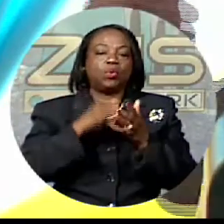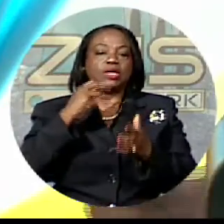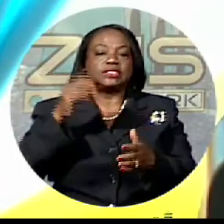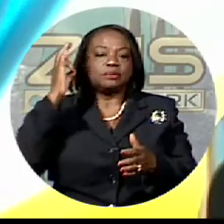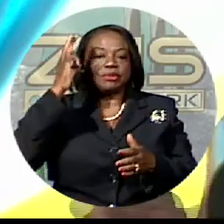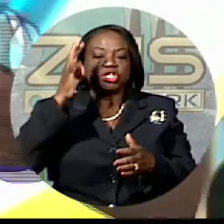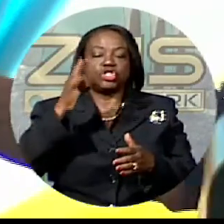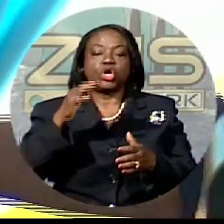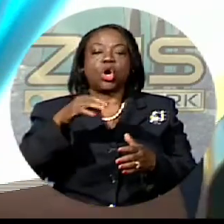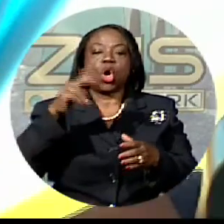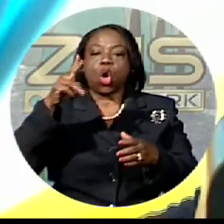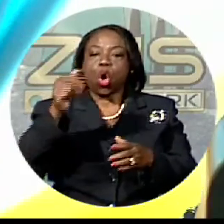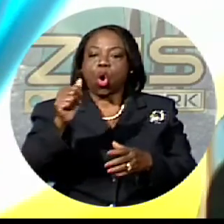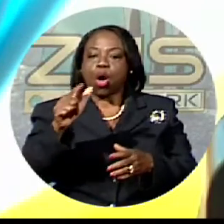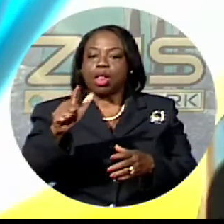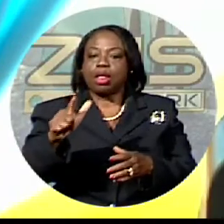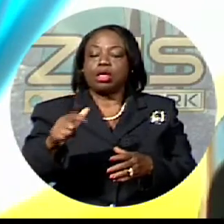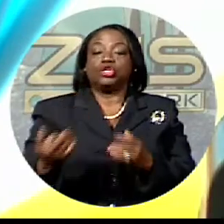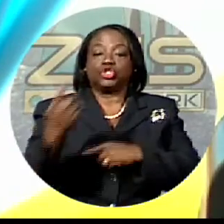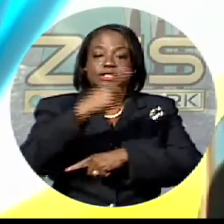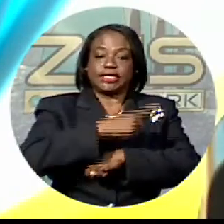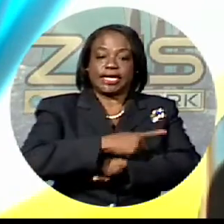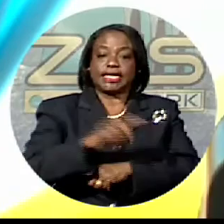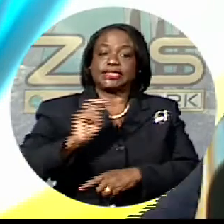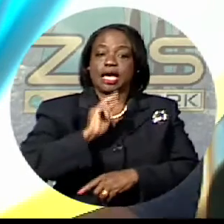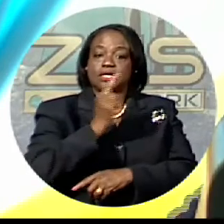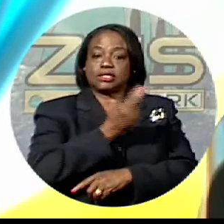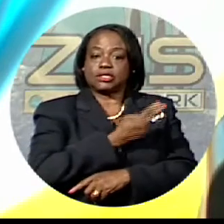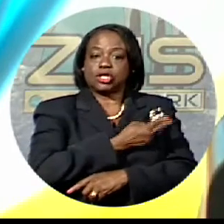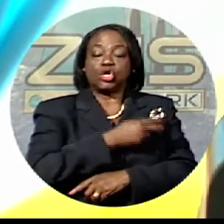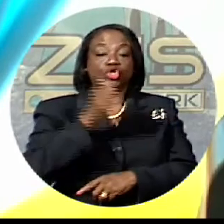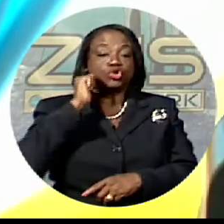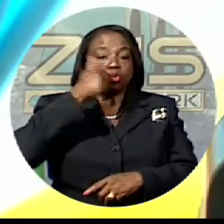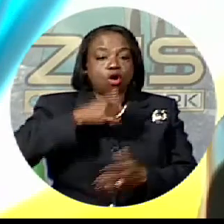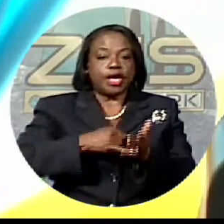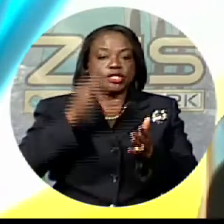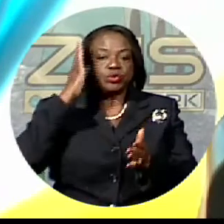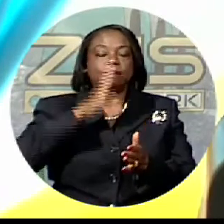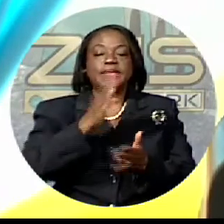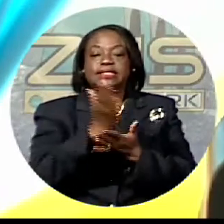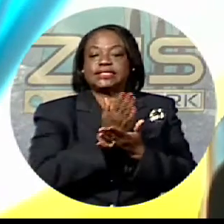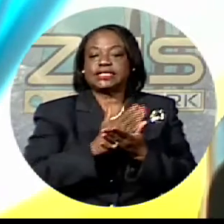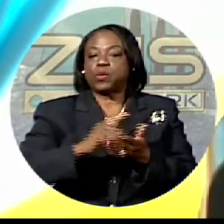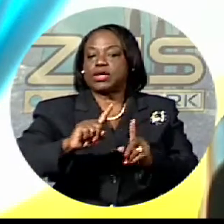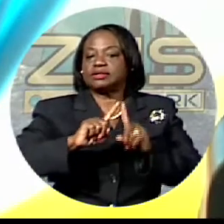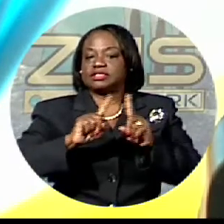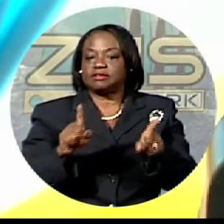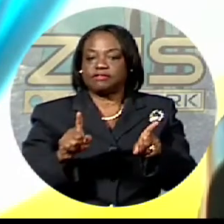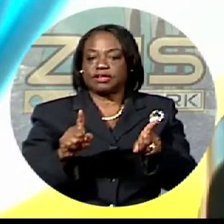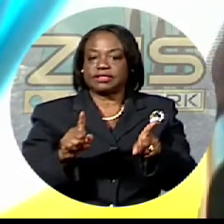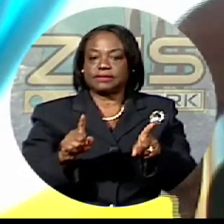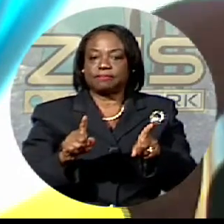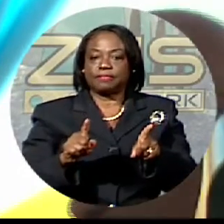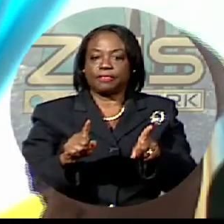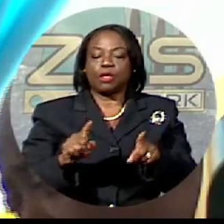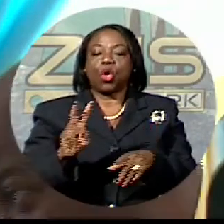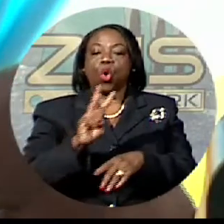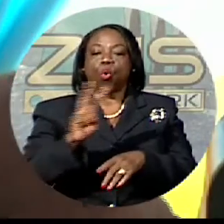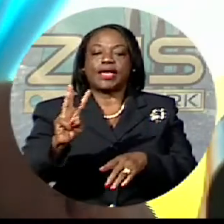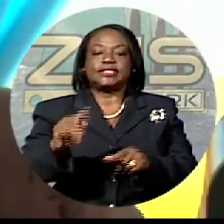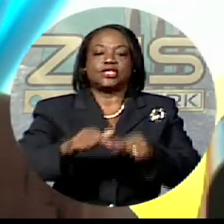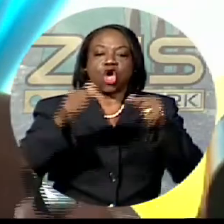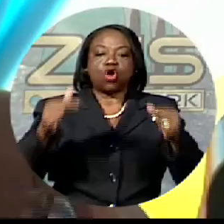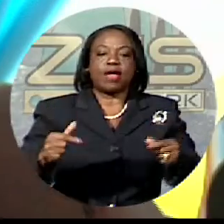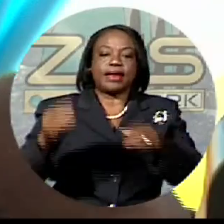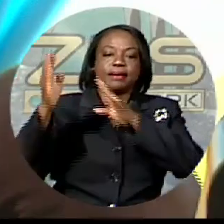us. Tomorrow, it can be someone else. And, you know, let's just say, the West Grand Bahama has produced some